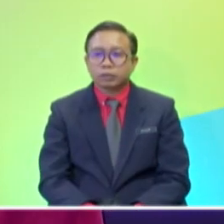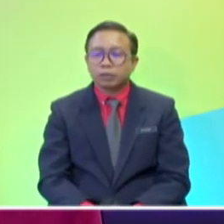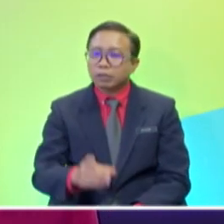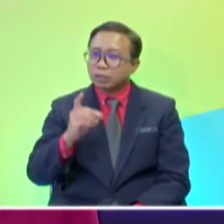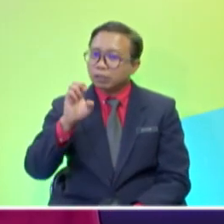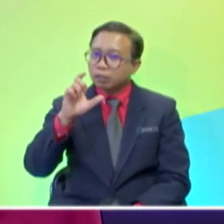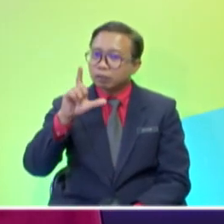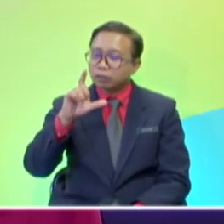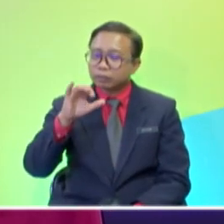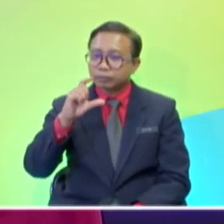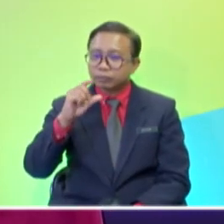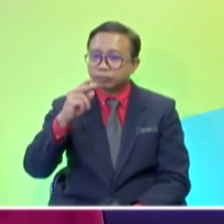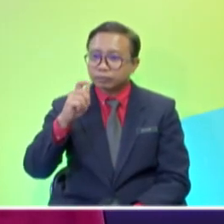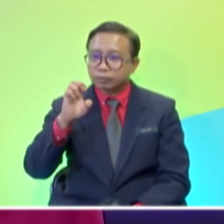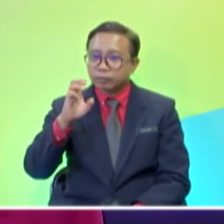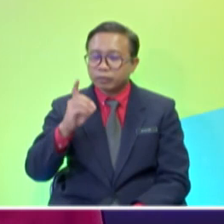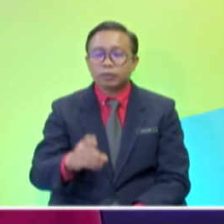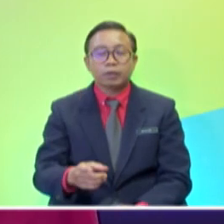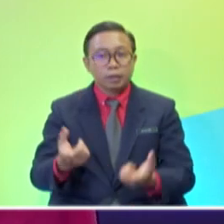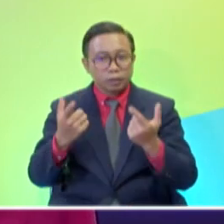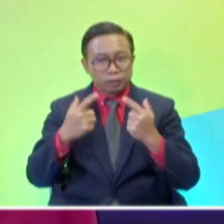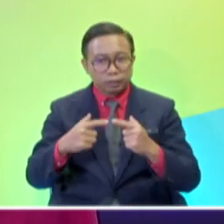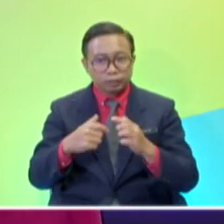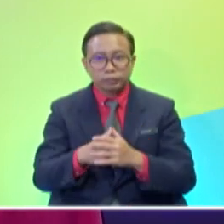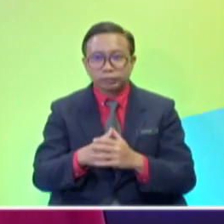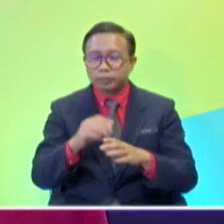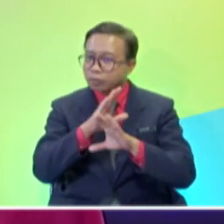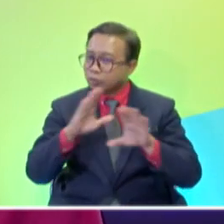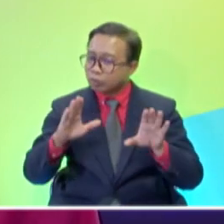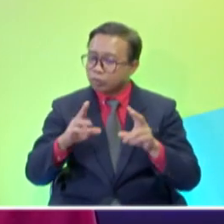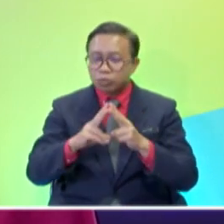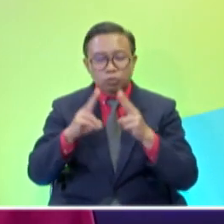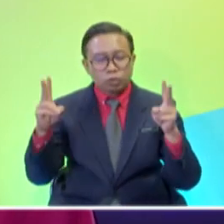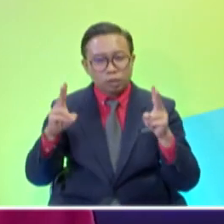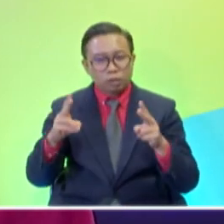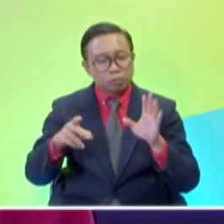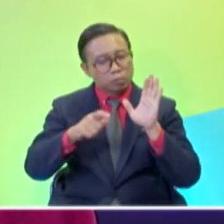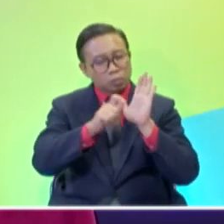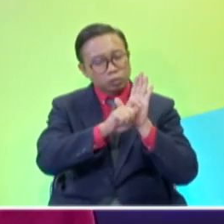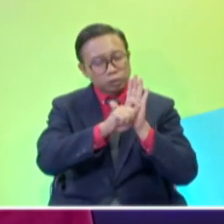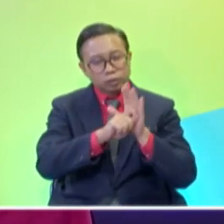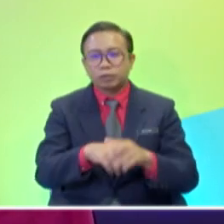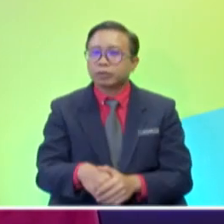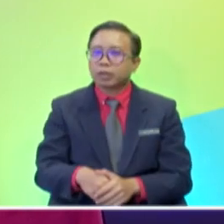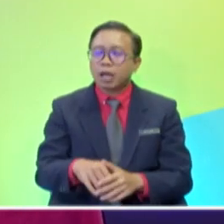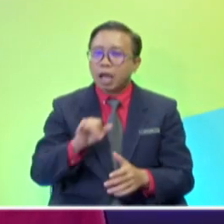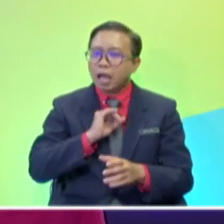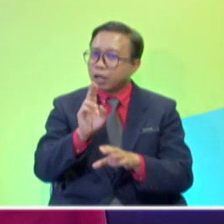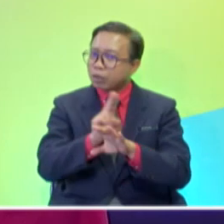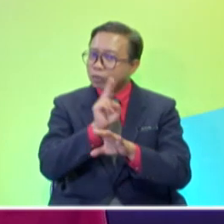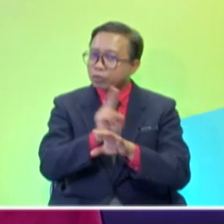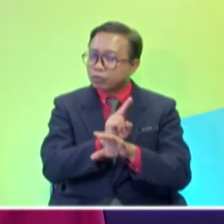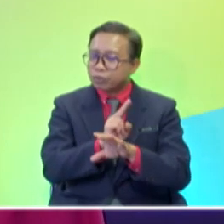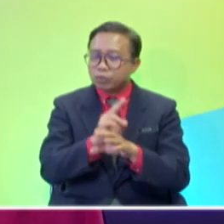delighted, a letdown. A letdown is not really a positive word. Okay, but that's why I use the word